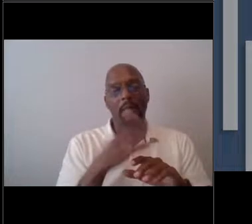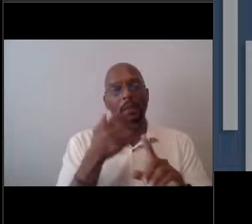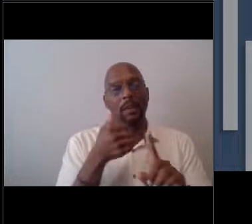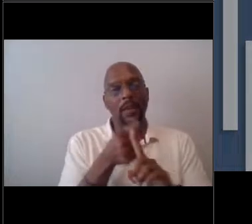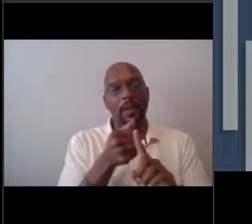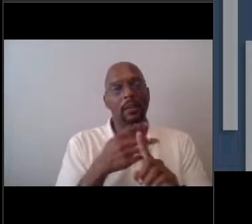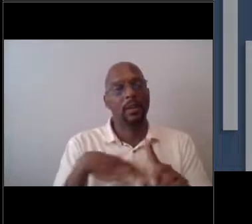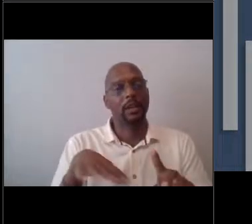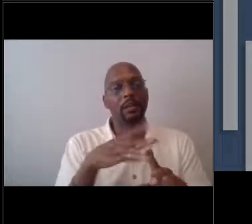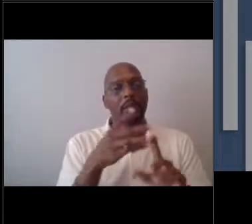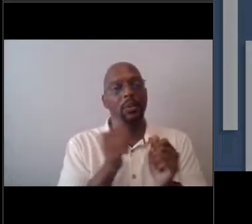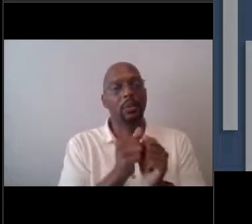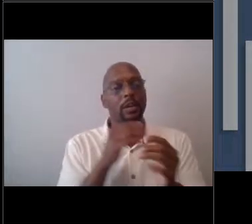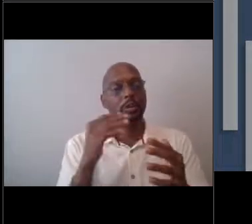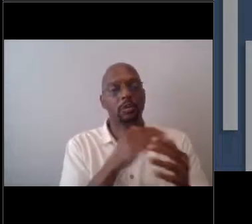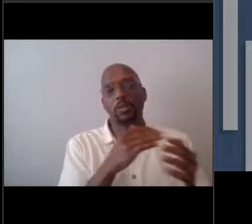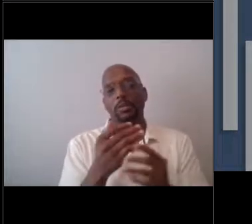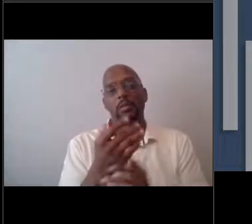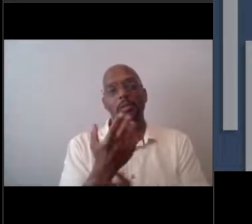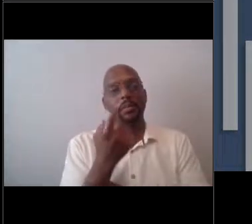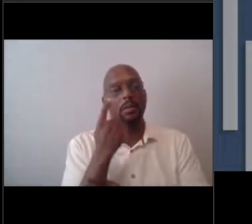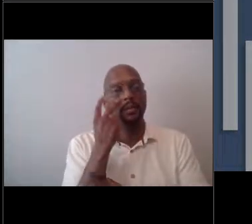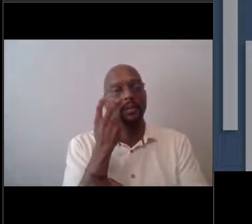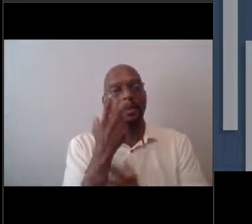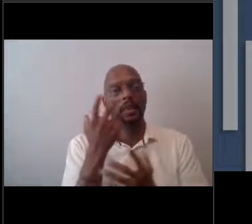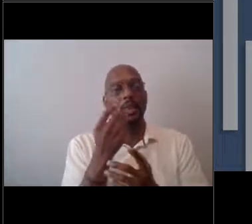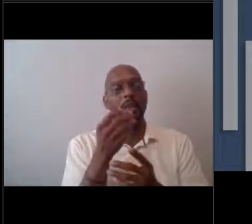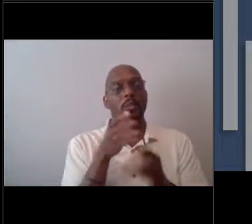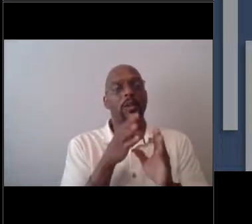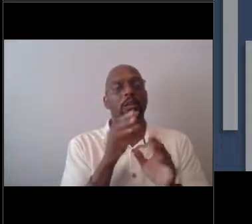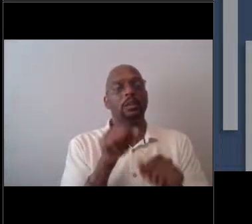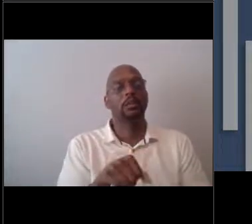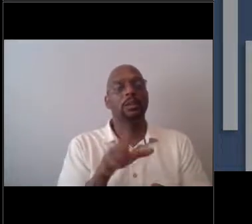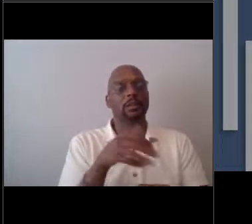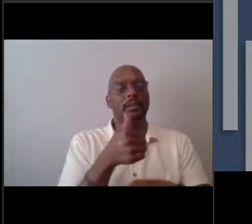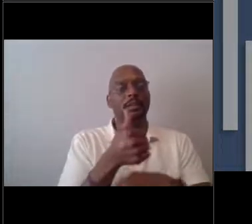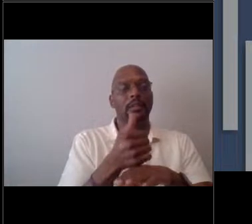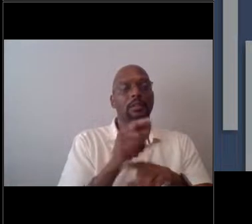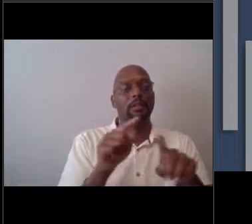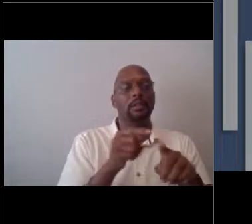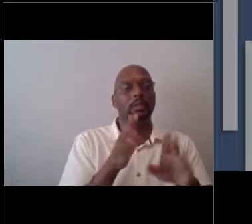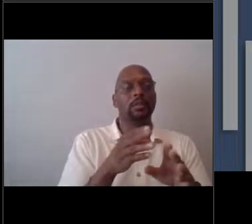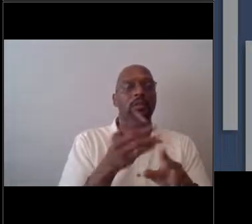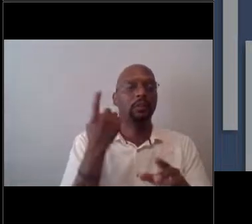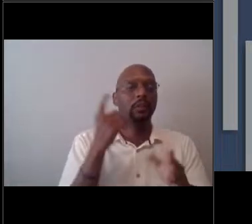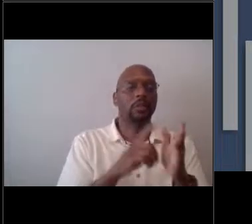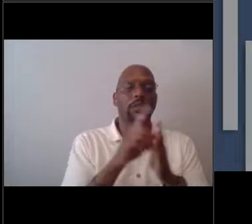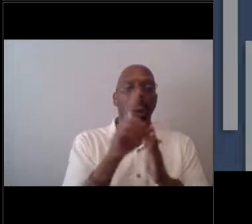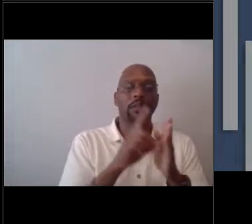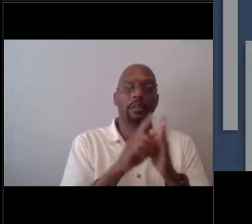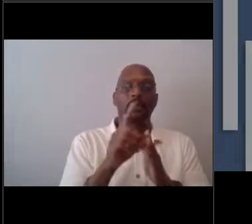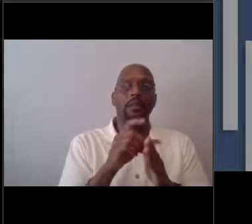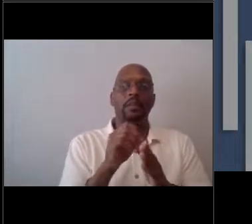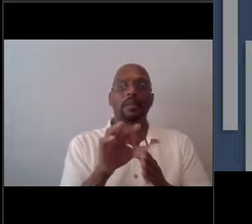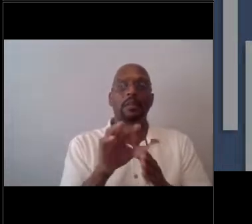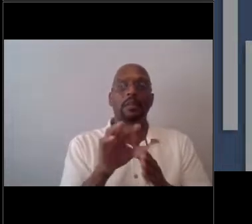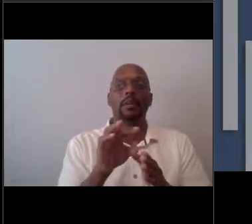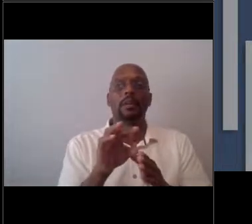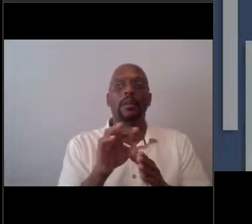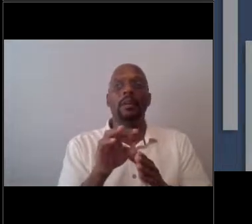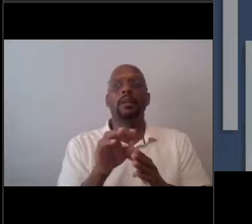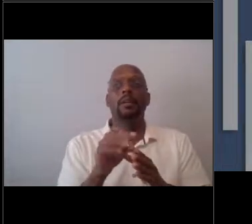So I see a lot of concrete ways that we can influence the development of our own projects